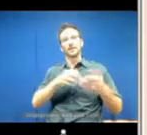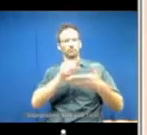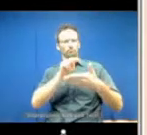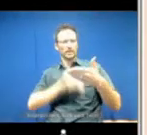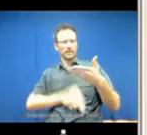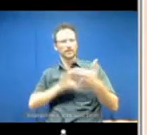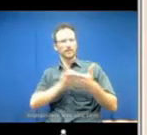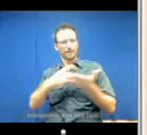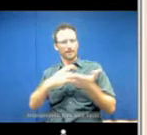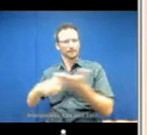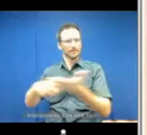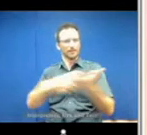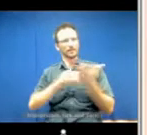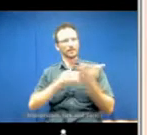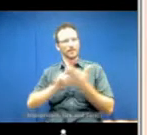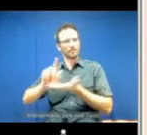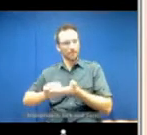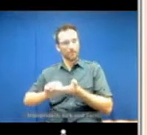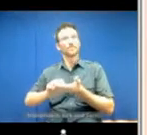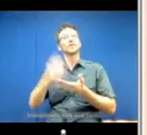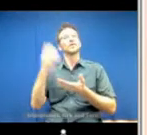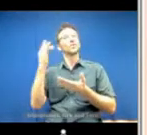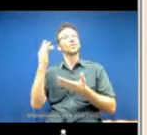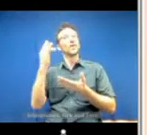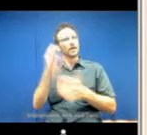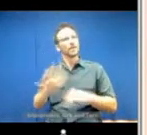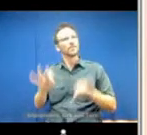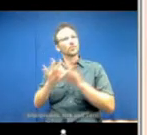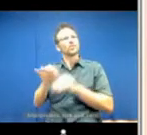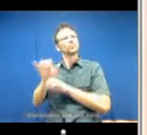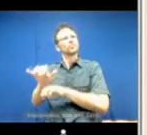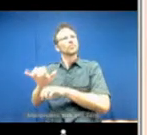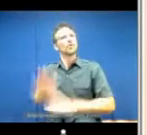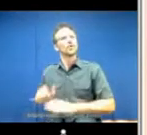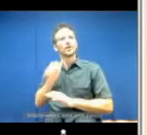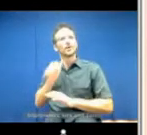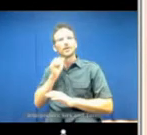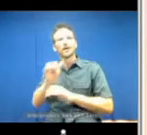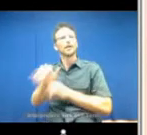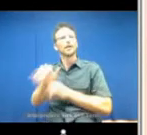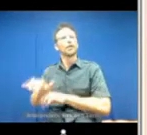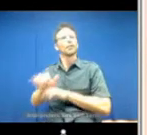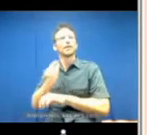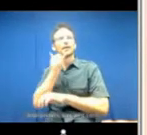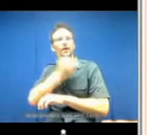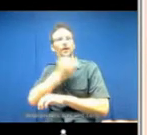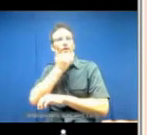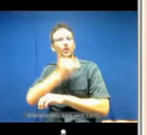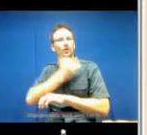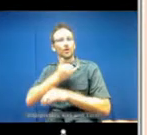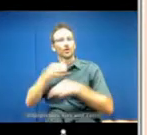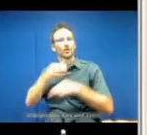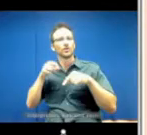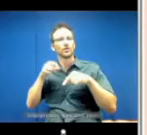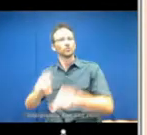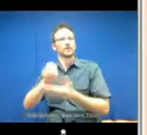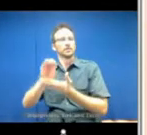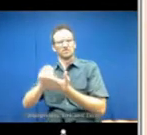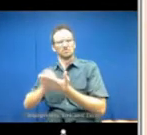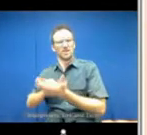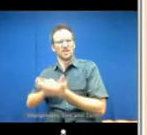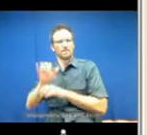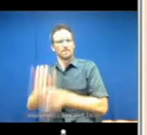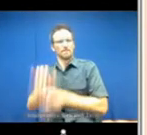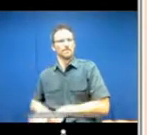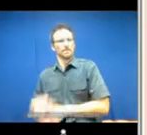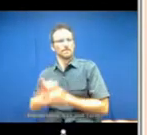court reporter didn't make any errors in transcribing their testimony. The purpose of reading is not to